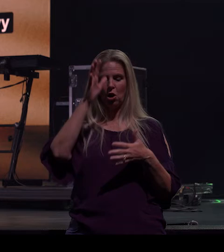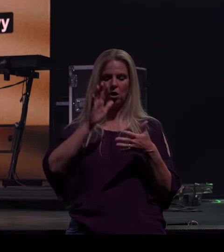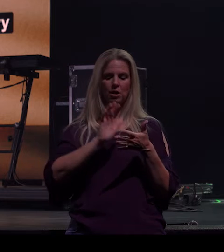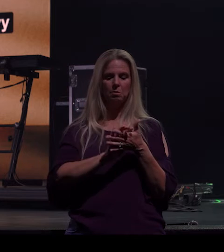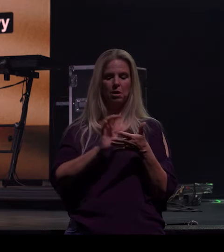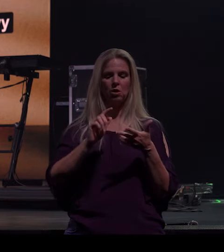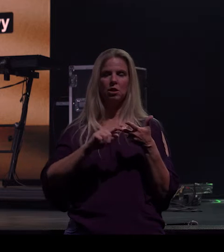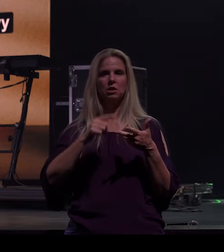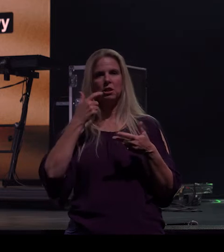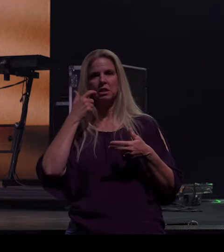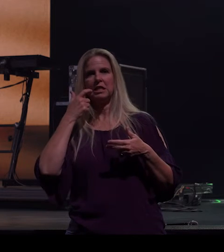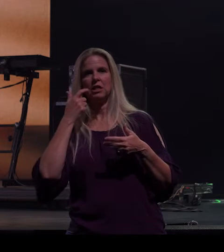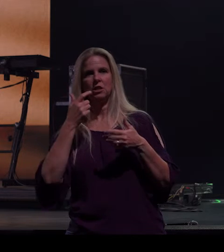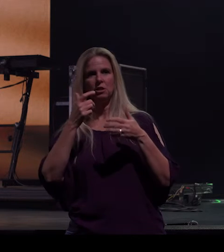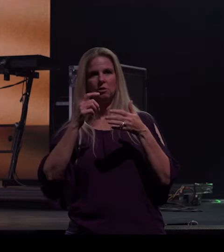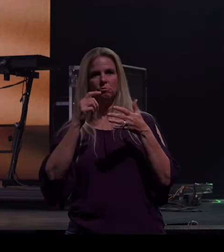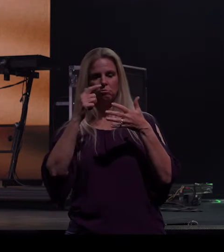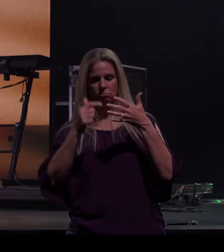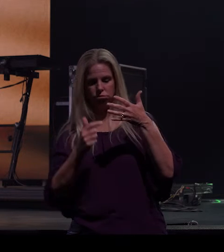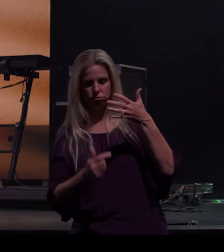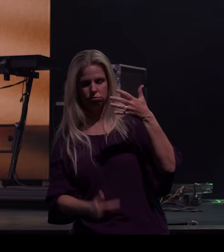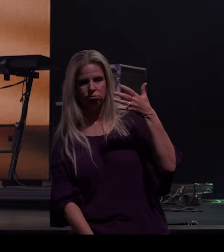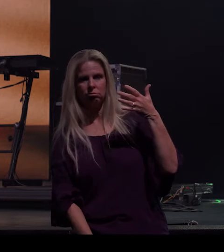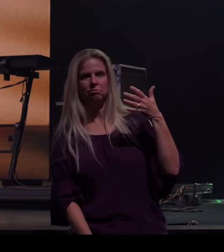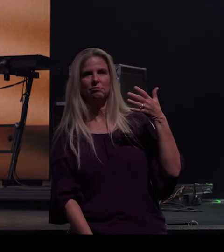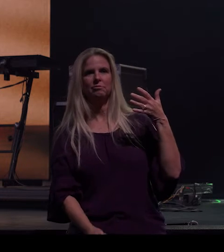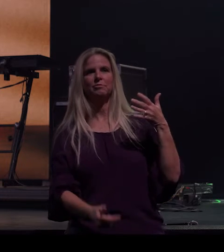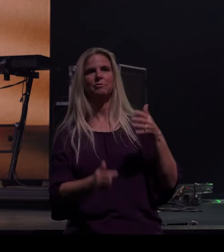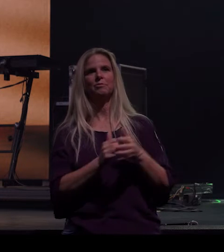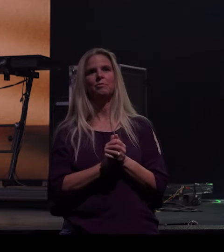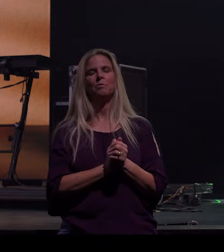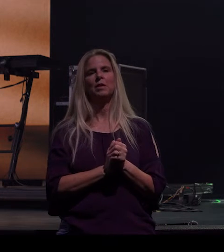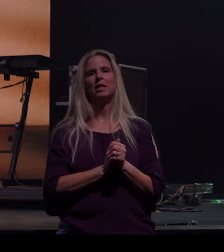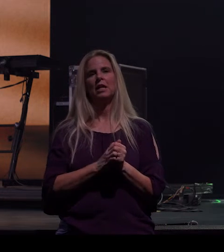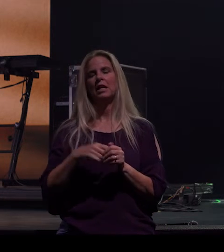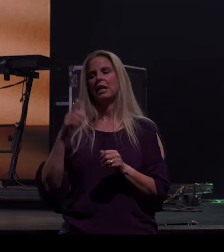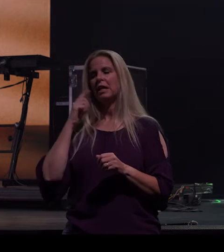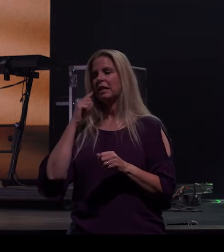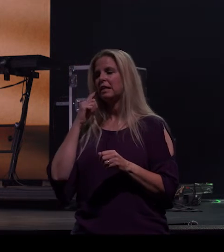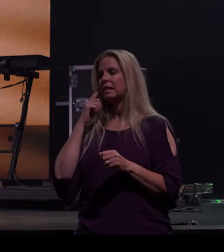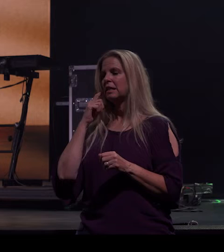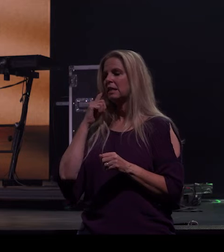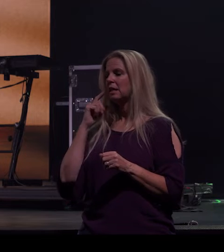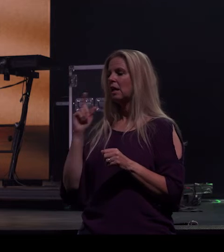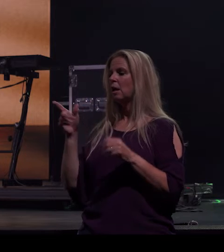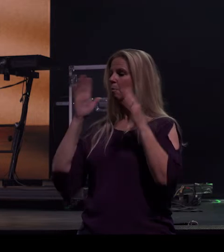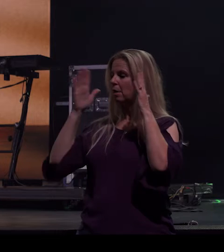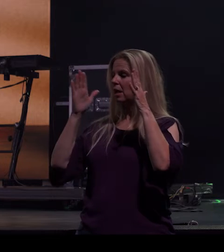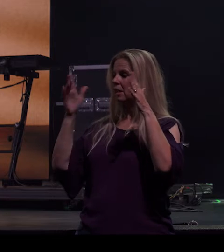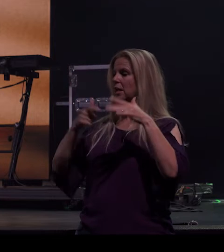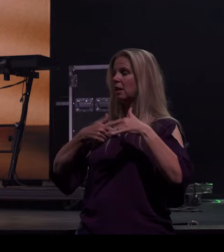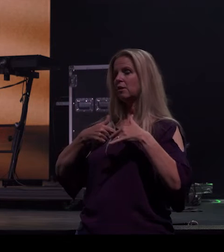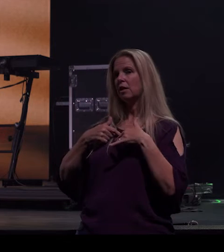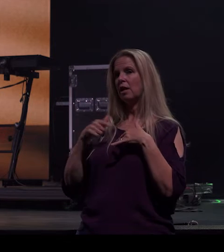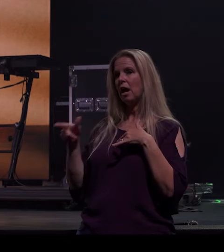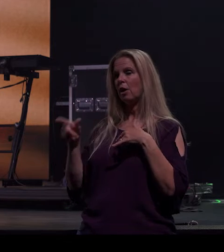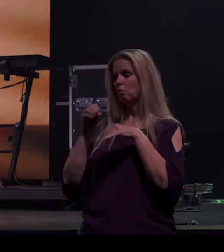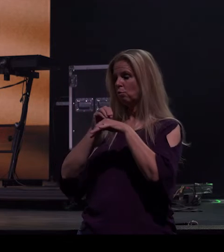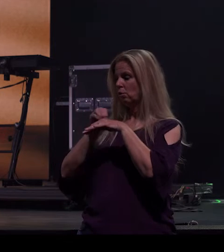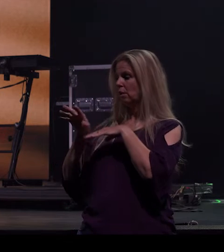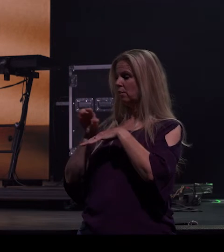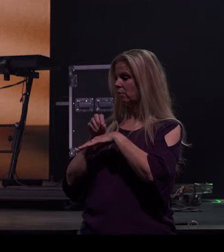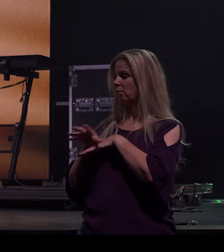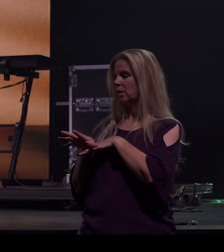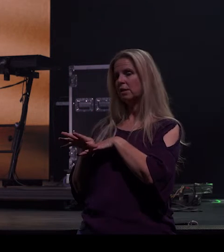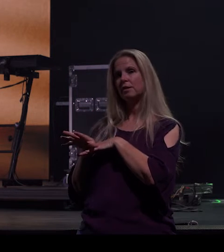Verse 19, listen now to me and I'll give you some advice. And there we see the word advice used, that root word in Hebrew, for the very